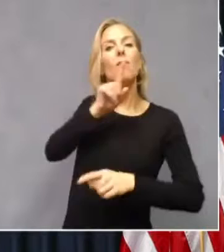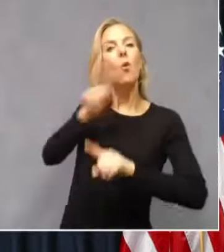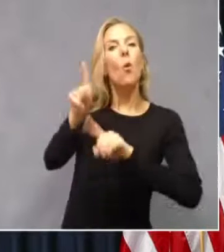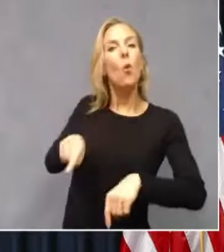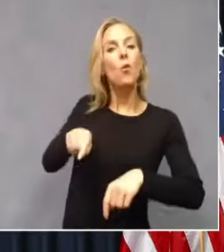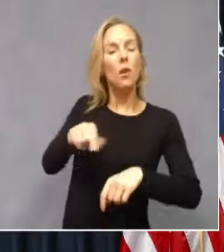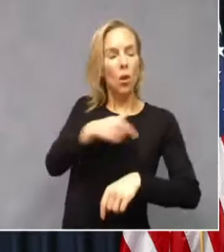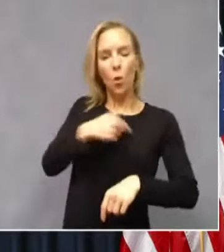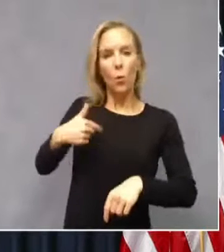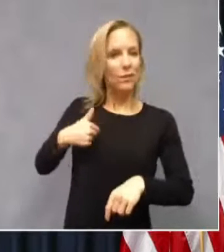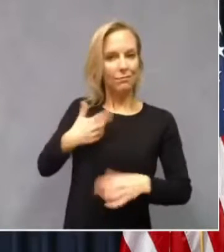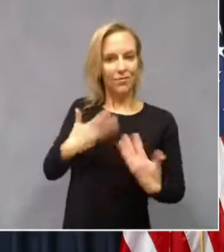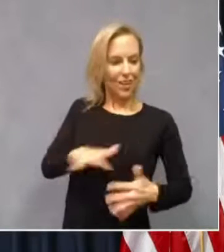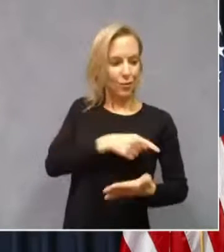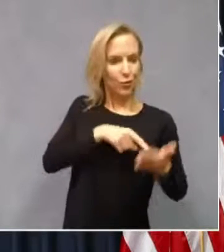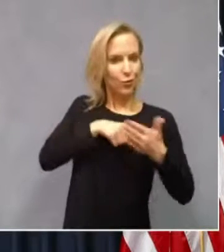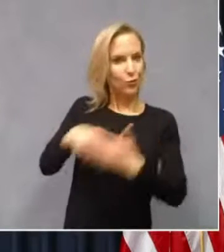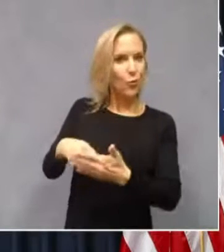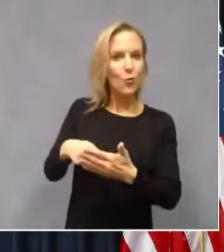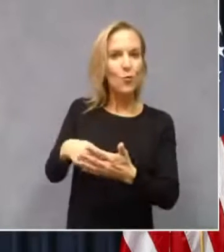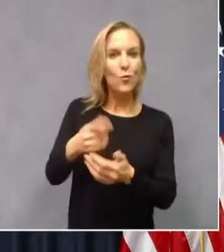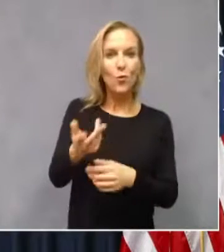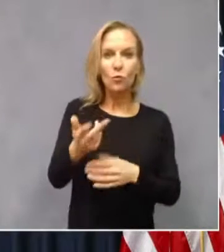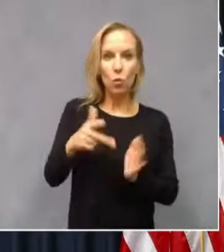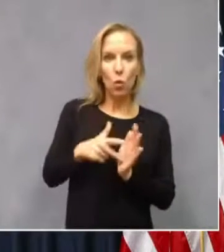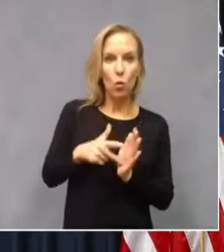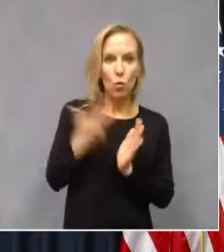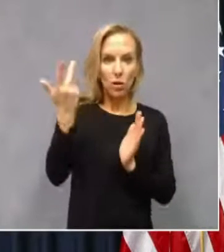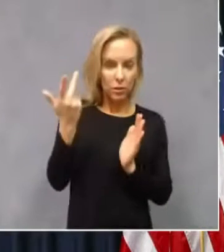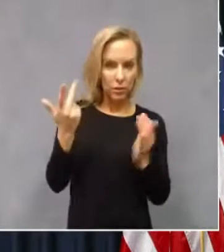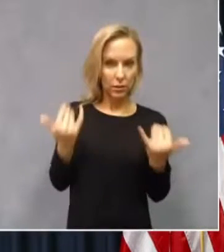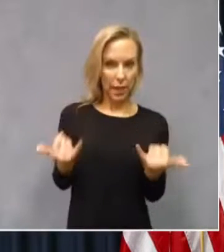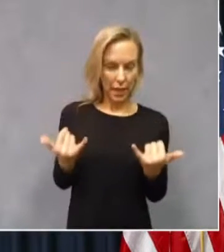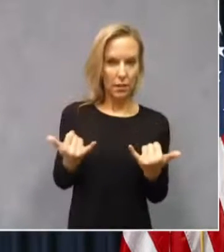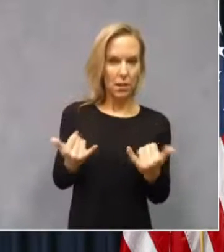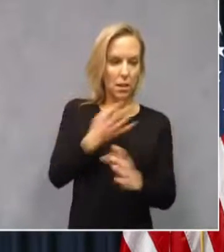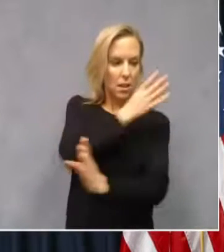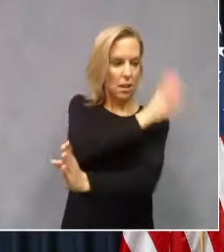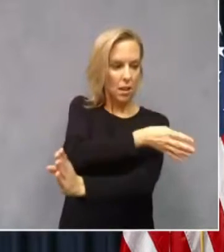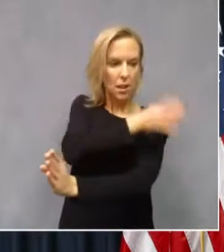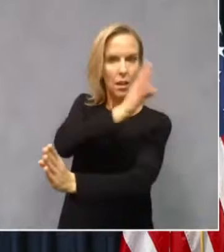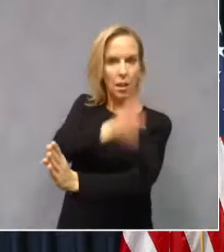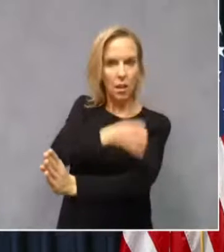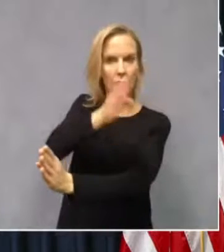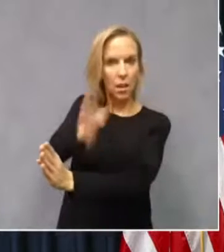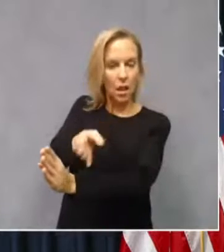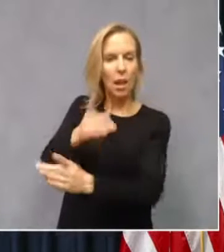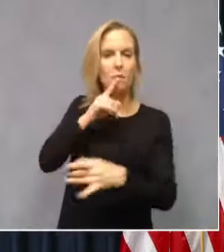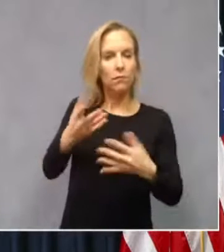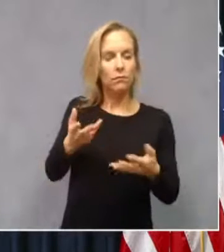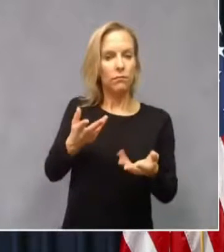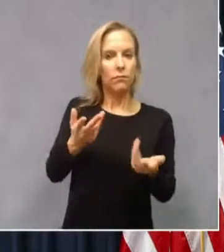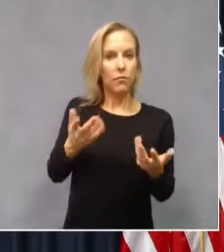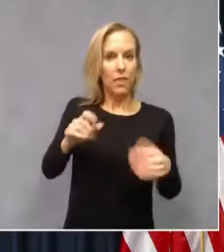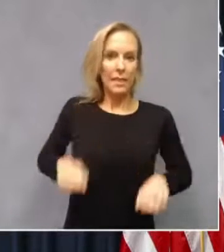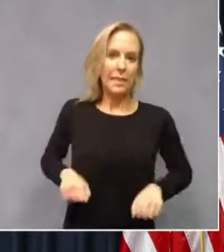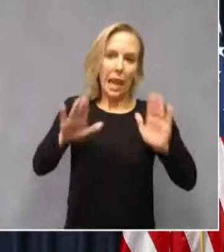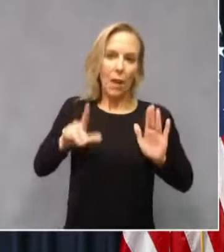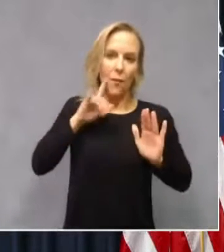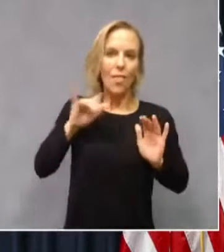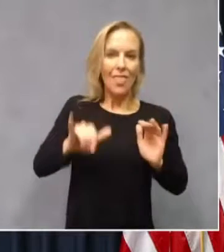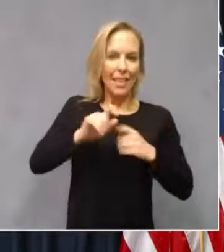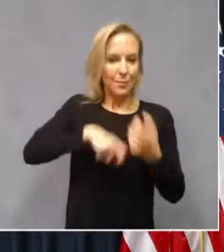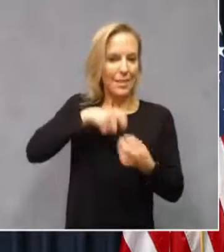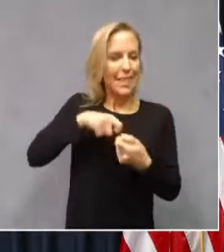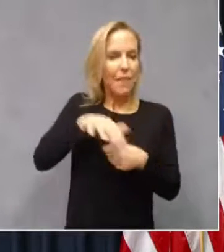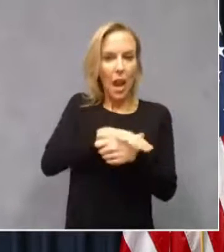have 3 times had to ask for sacrifices in those areas, and it's worked all 3